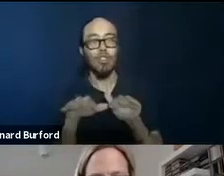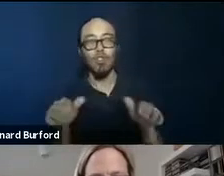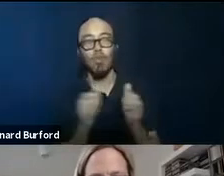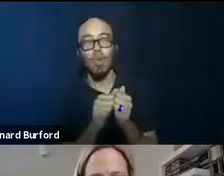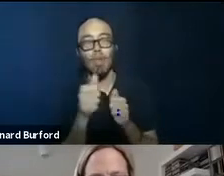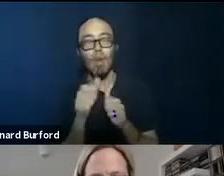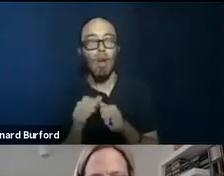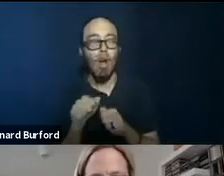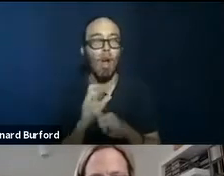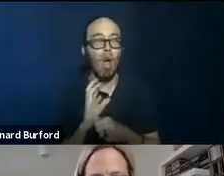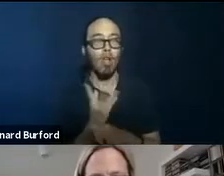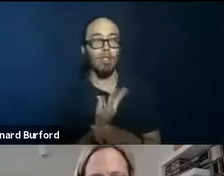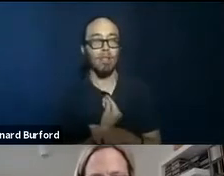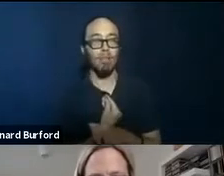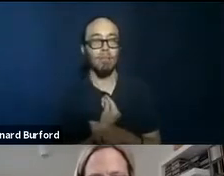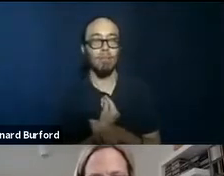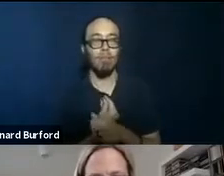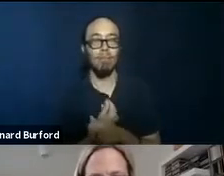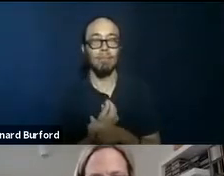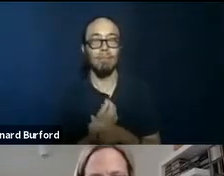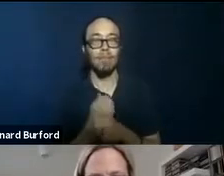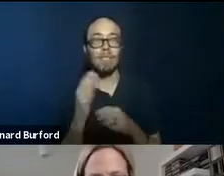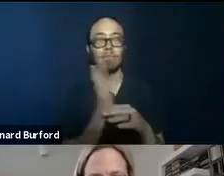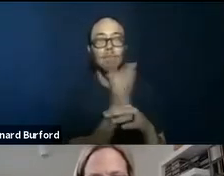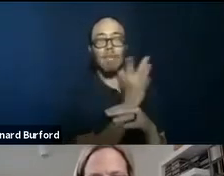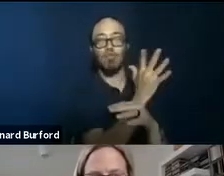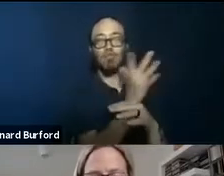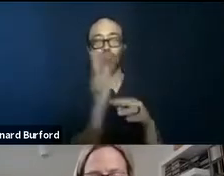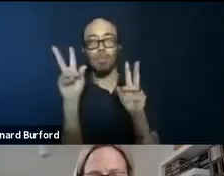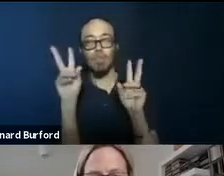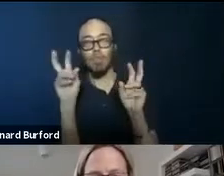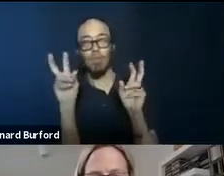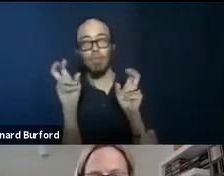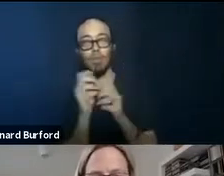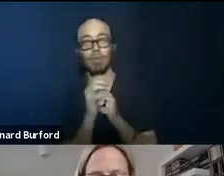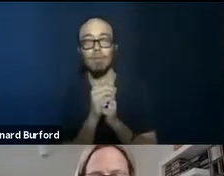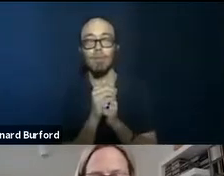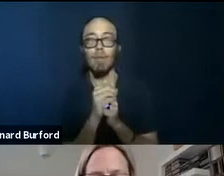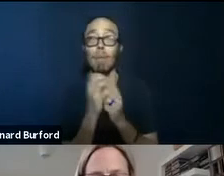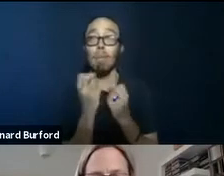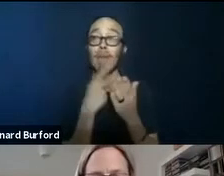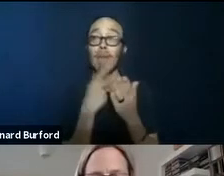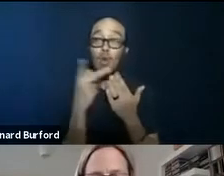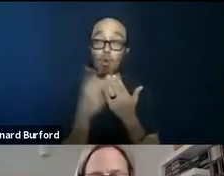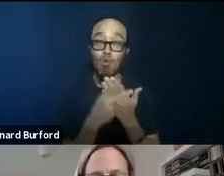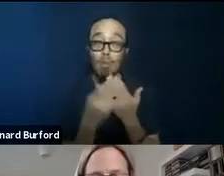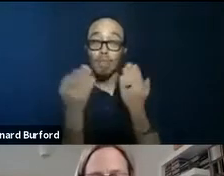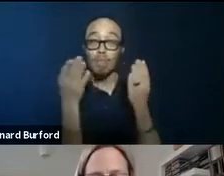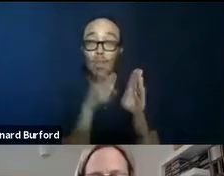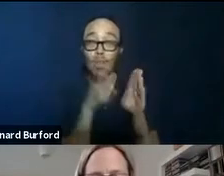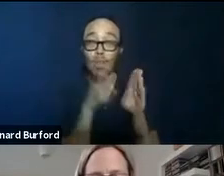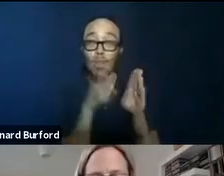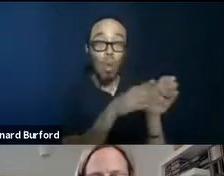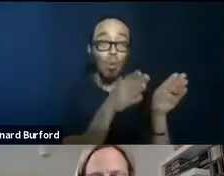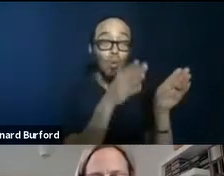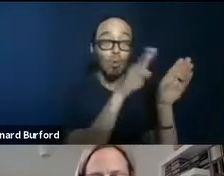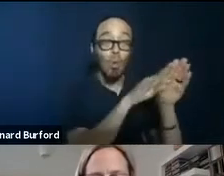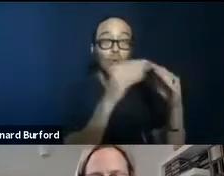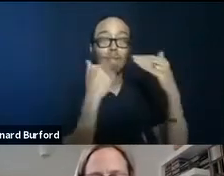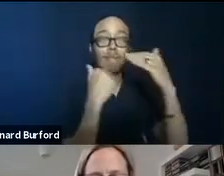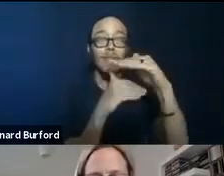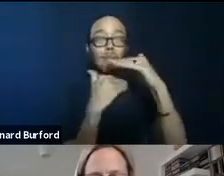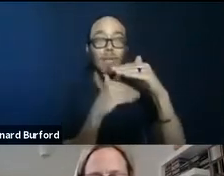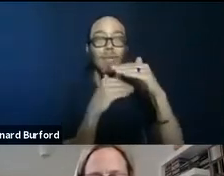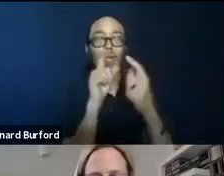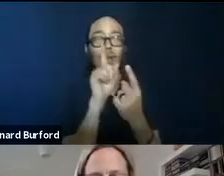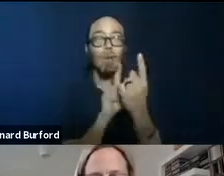spectrum disorders and their families. But many of these programs have been closed and limit in-person